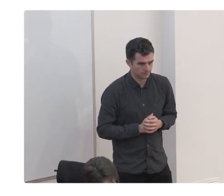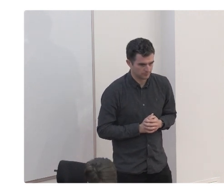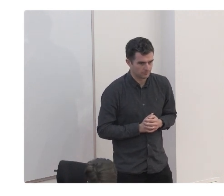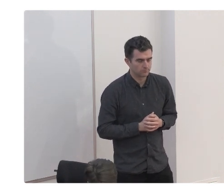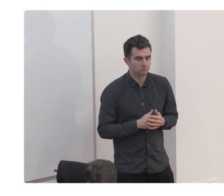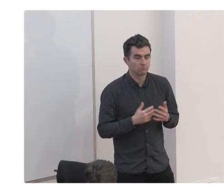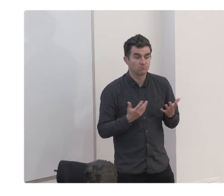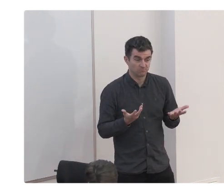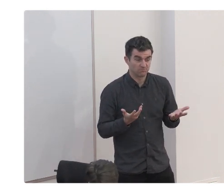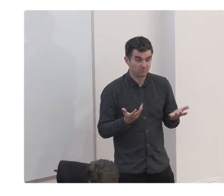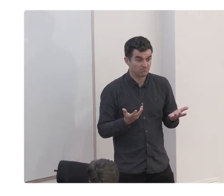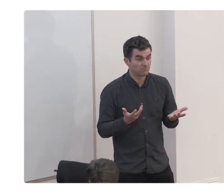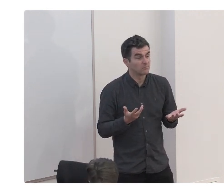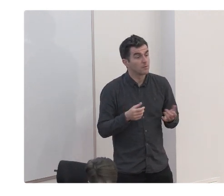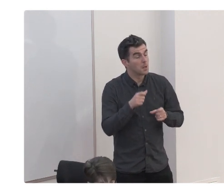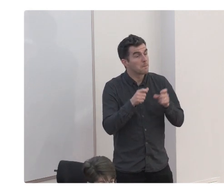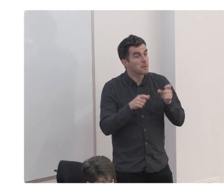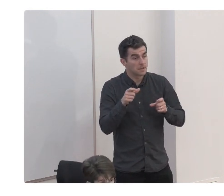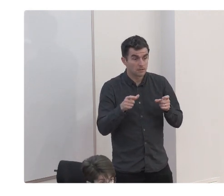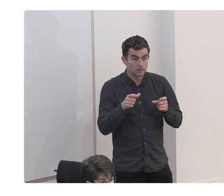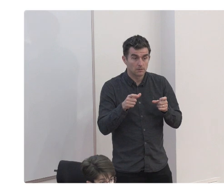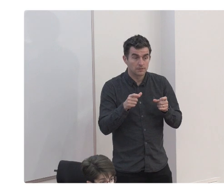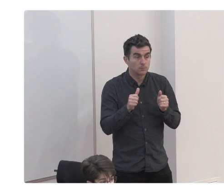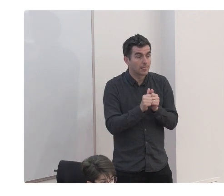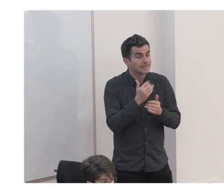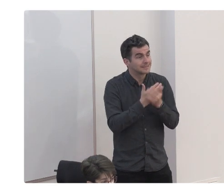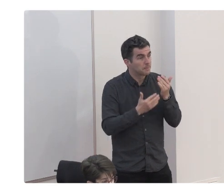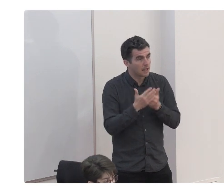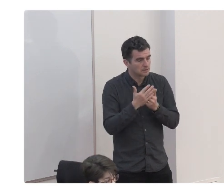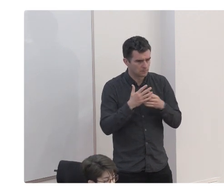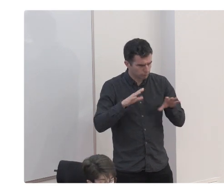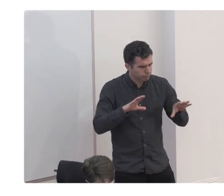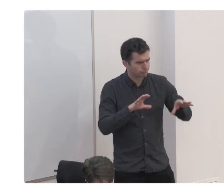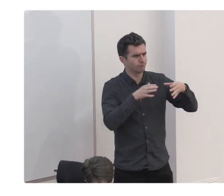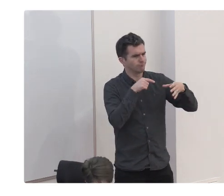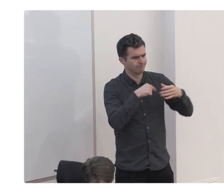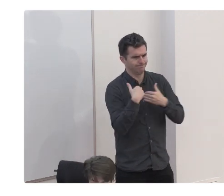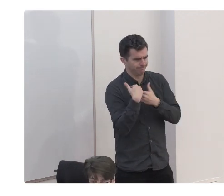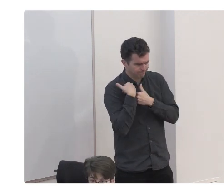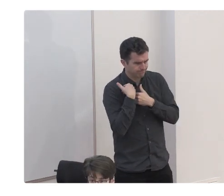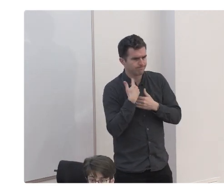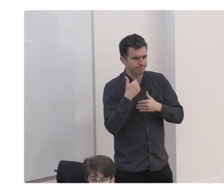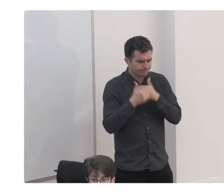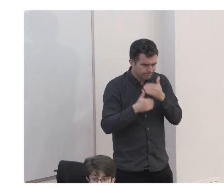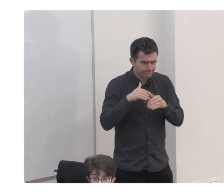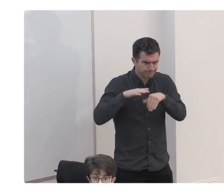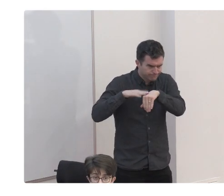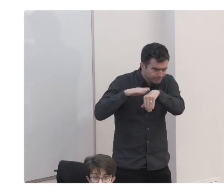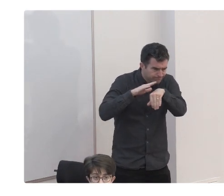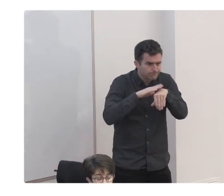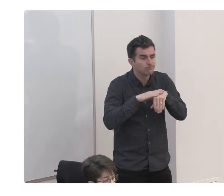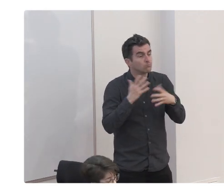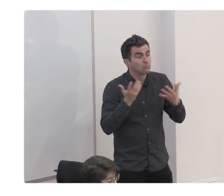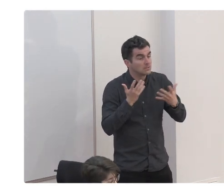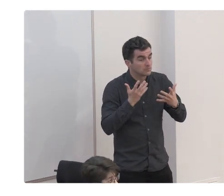the convention articles and how are they working, is their work aligned with the convention, and how are they